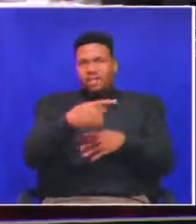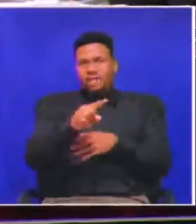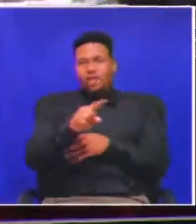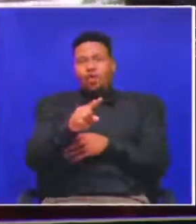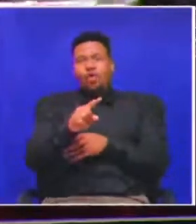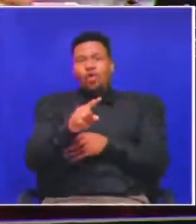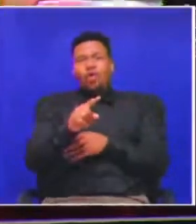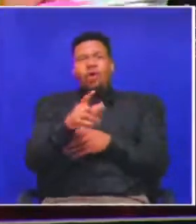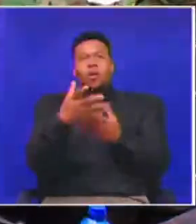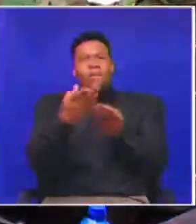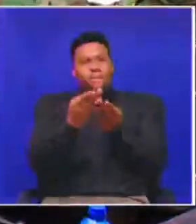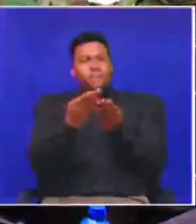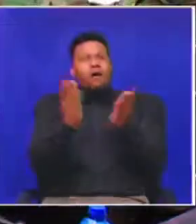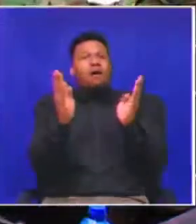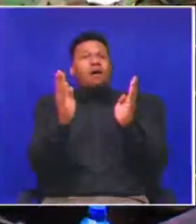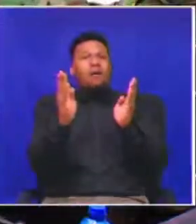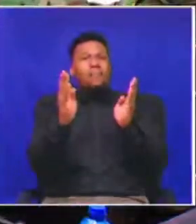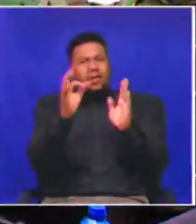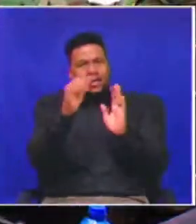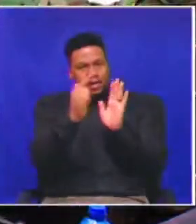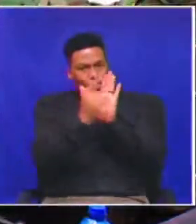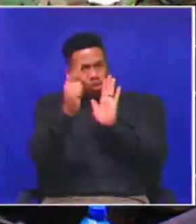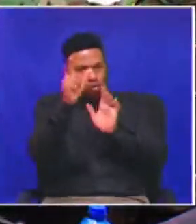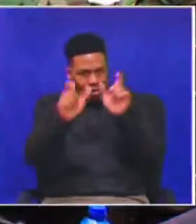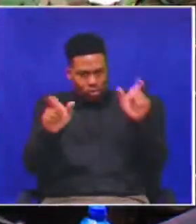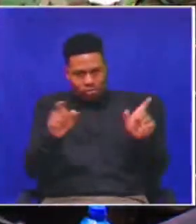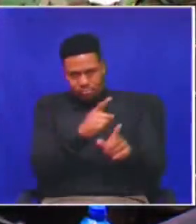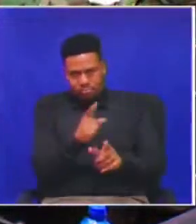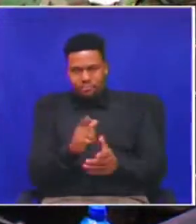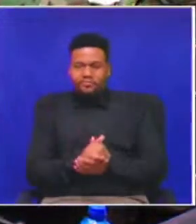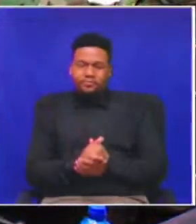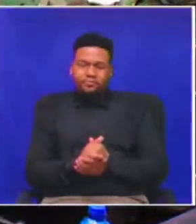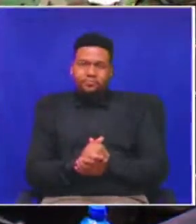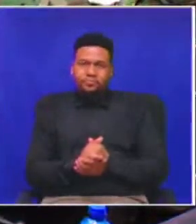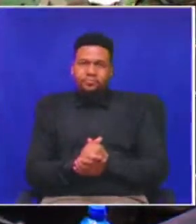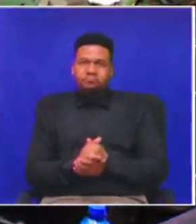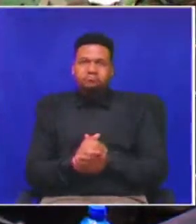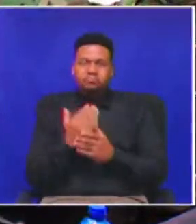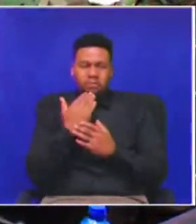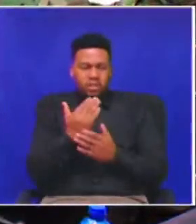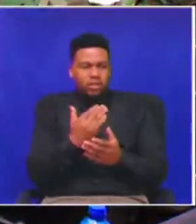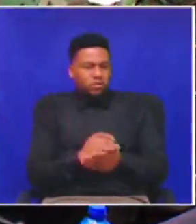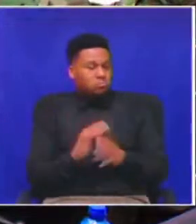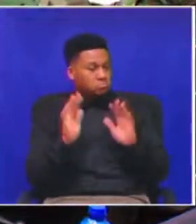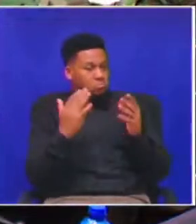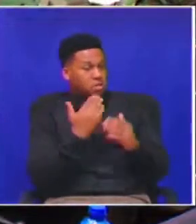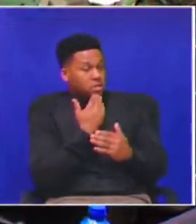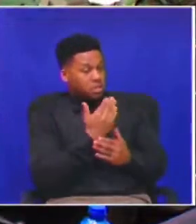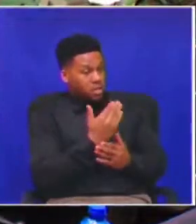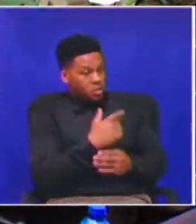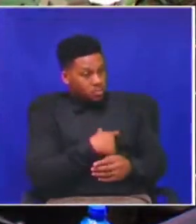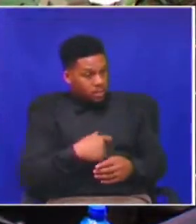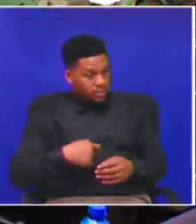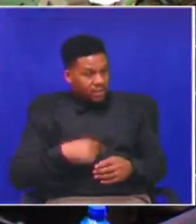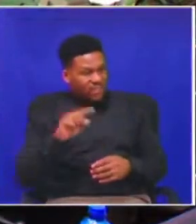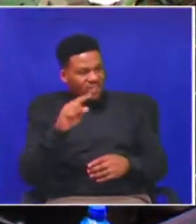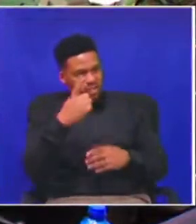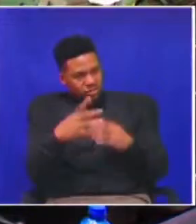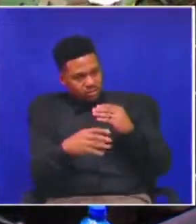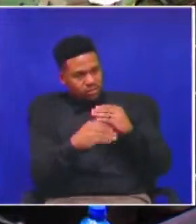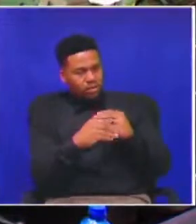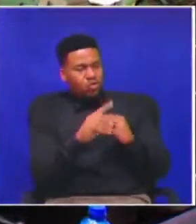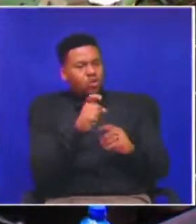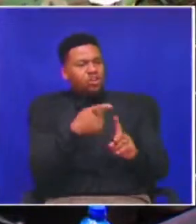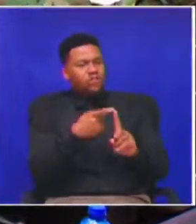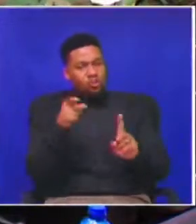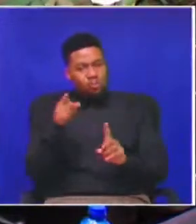Speaker. Thank you, Honorable President. The first supplementary question will be asked by the Honorable G. Breitenbach.